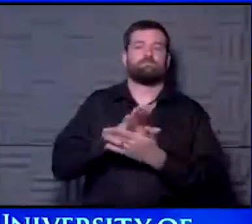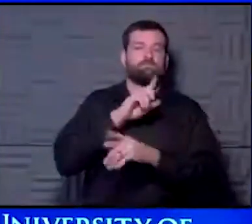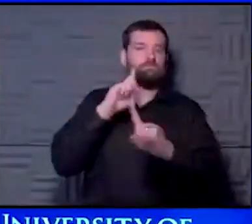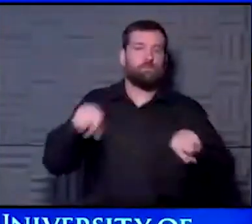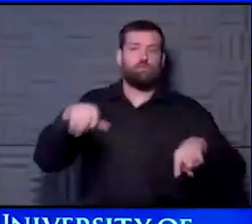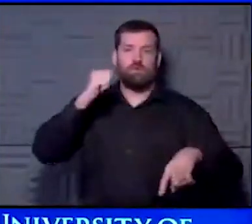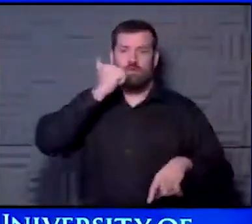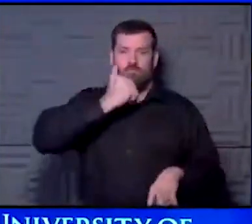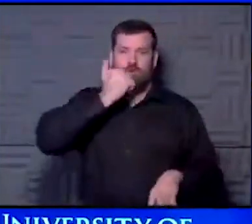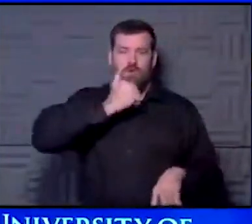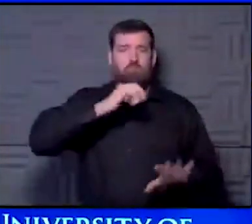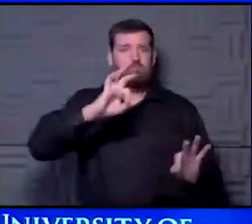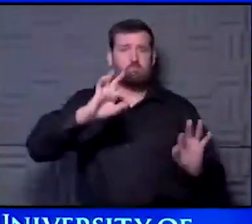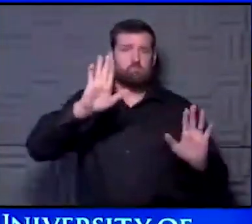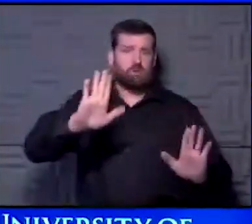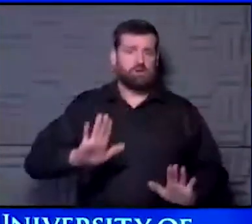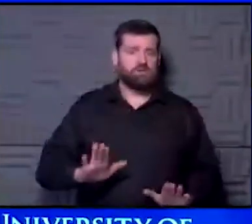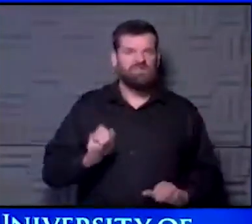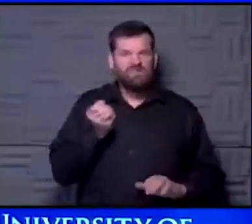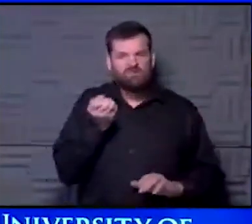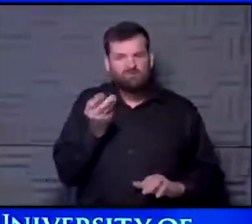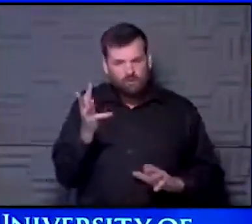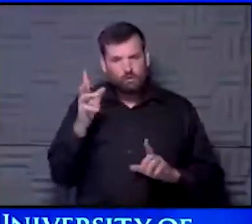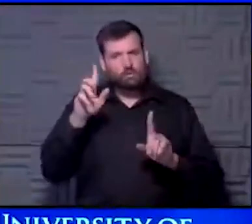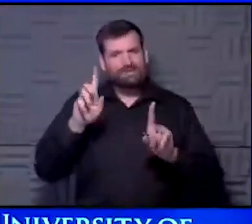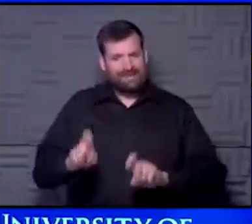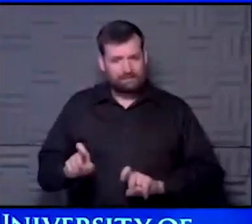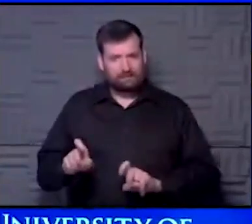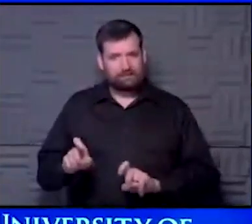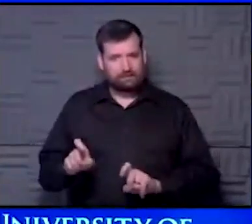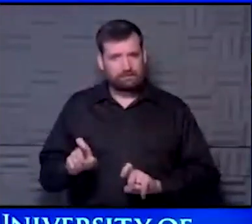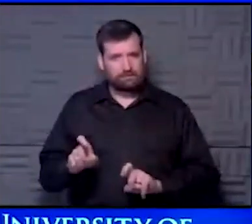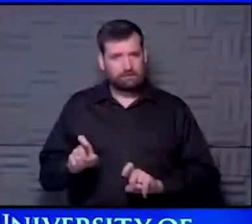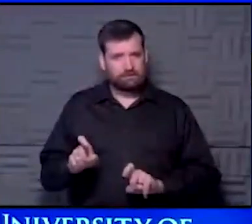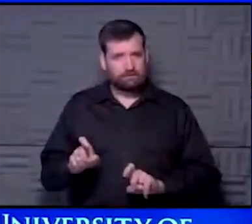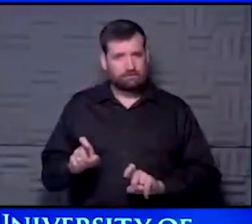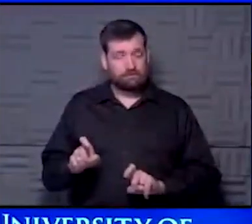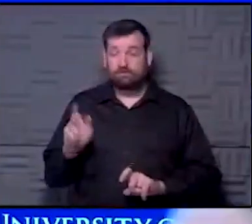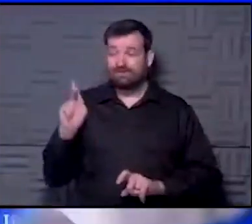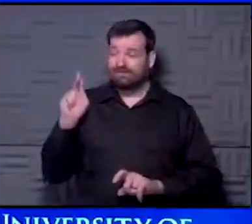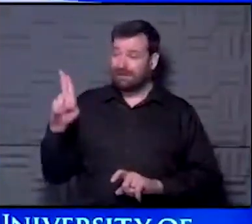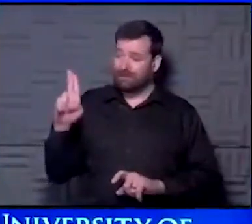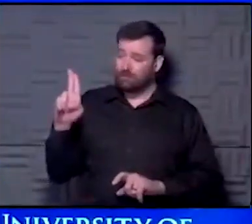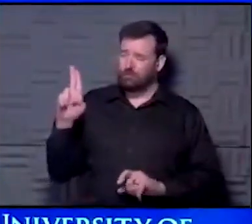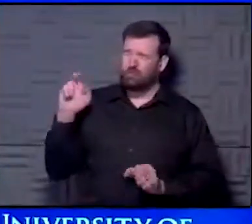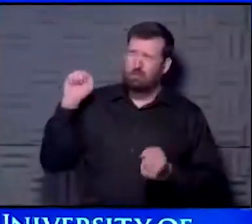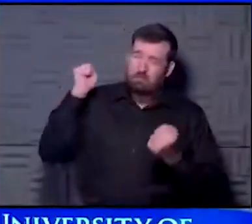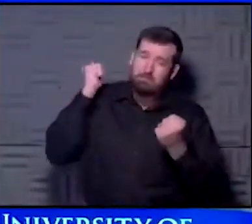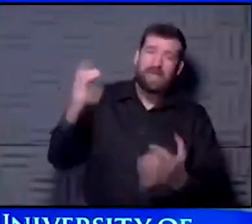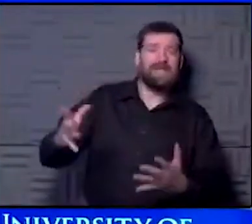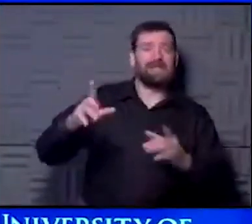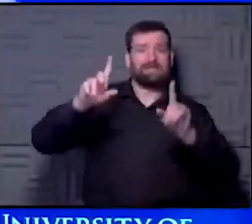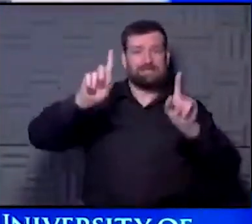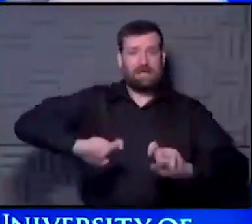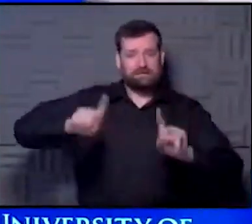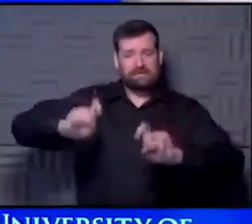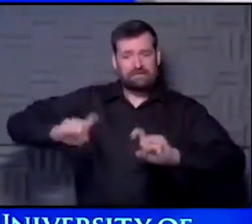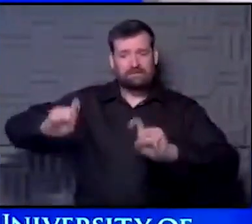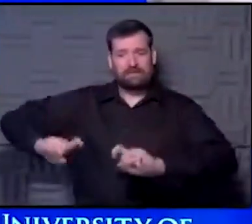daily. That's great, but they have a very few number of tests they're doing, right? KU has a whole bunch of tests they're doing, and